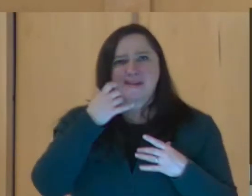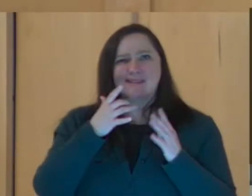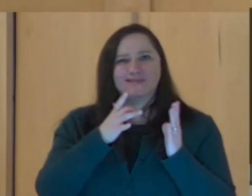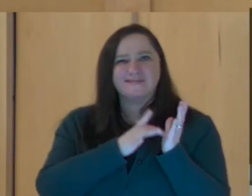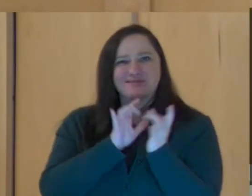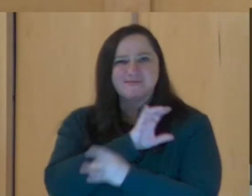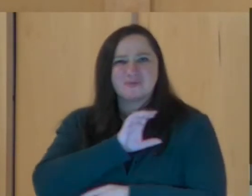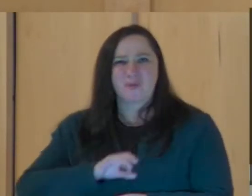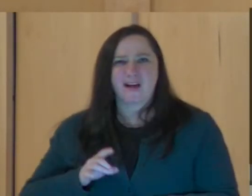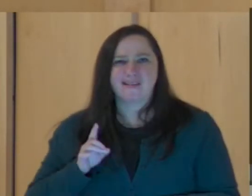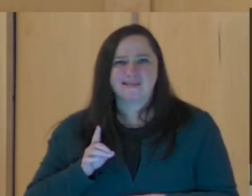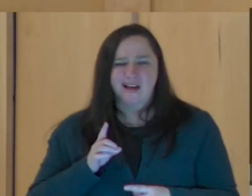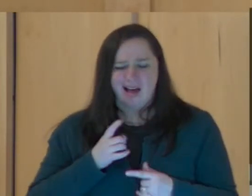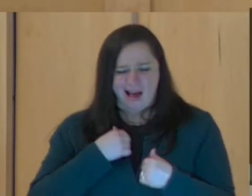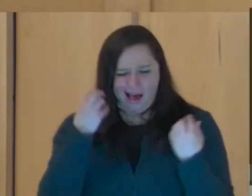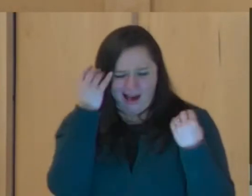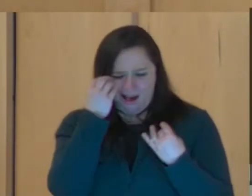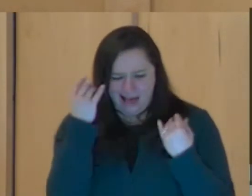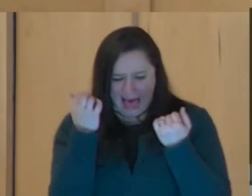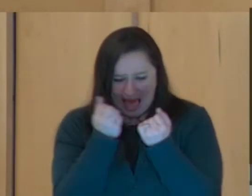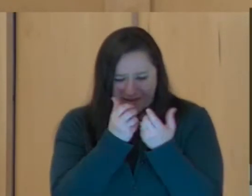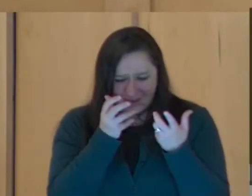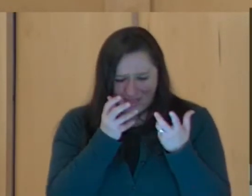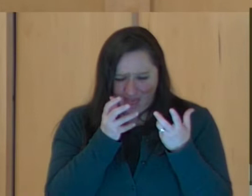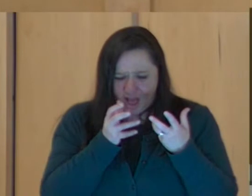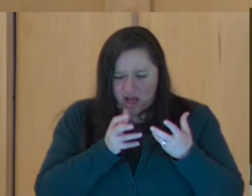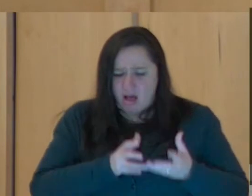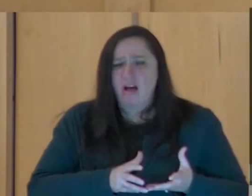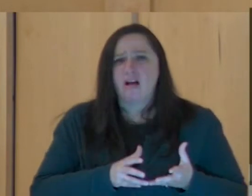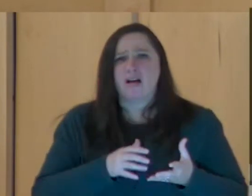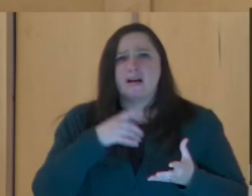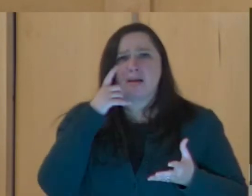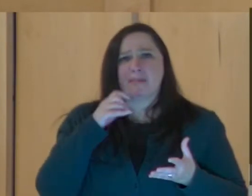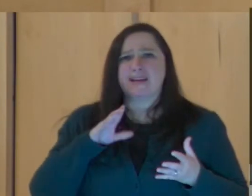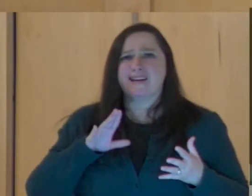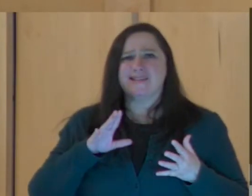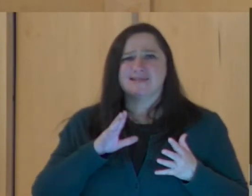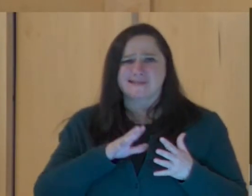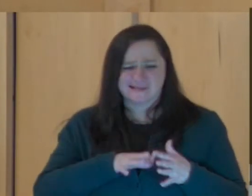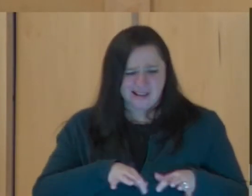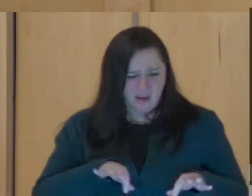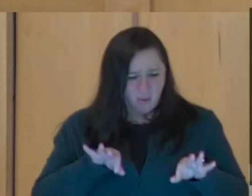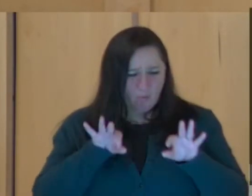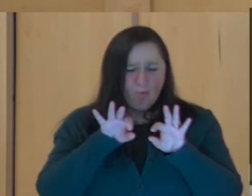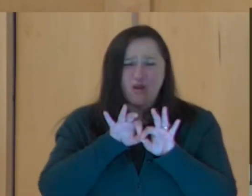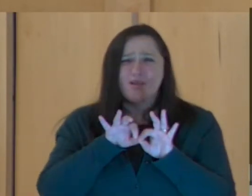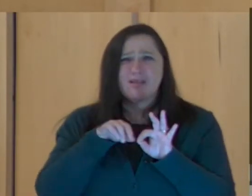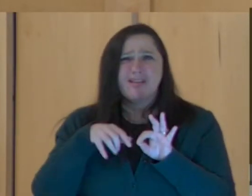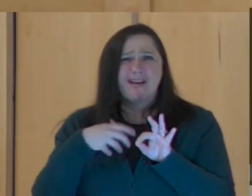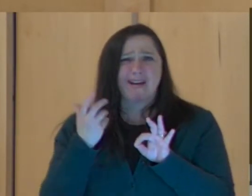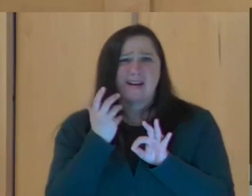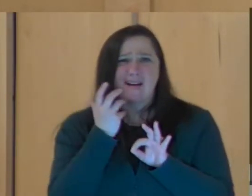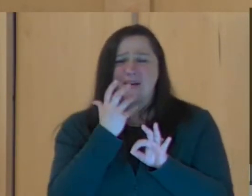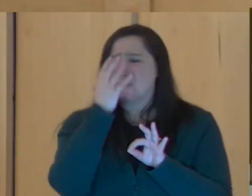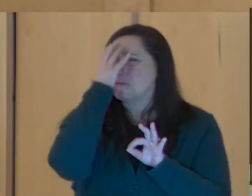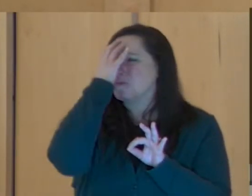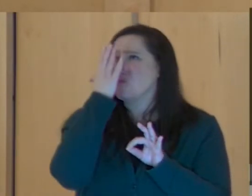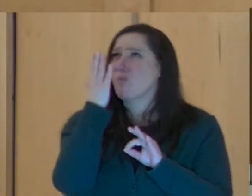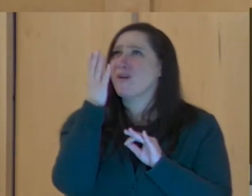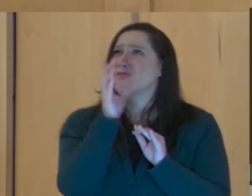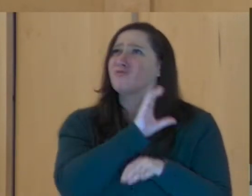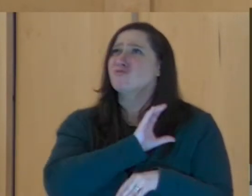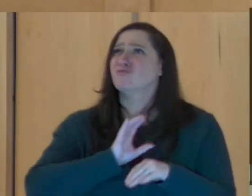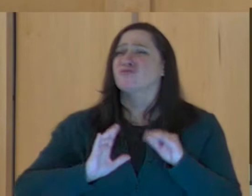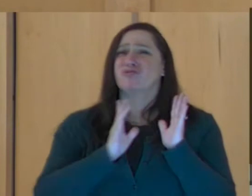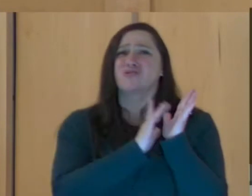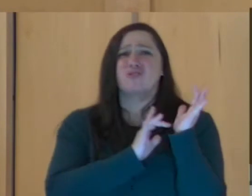more, I consider everything a loss because of the surpassing worth of knowing Christ Jesus my Lord, for whose